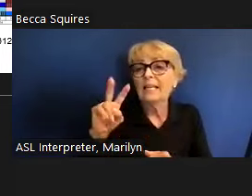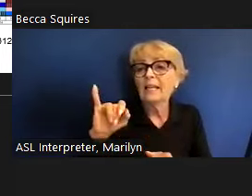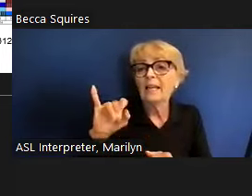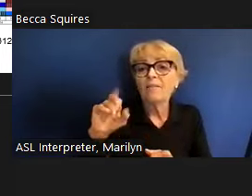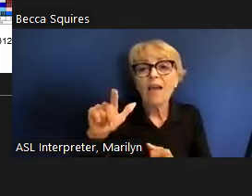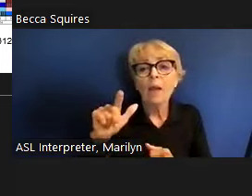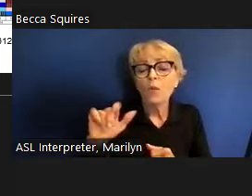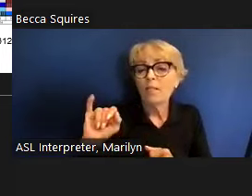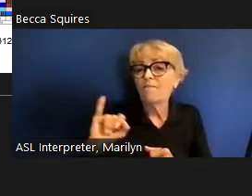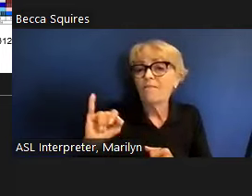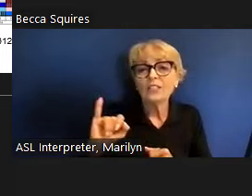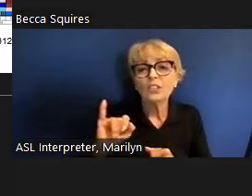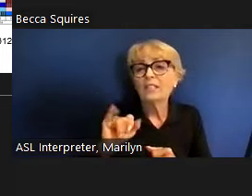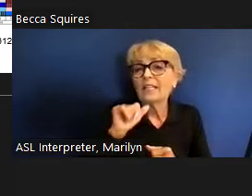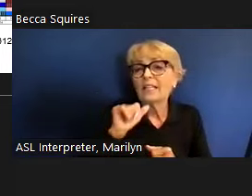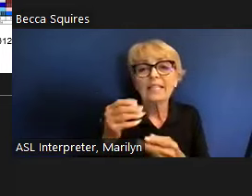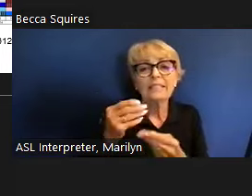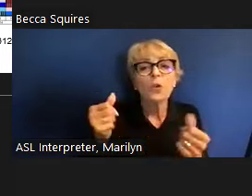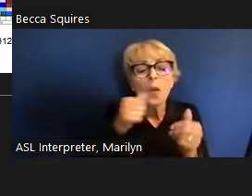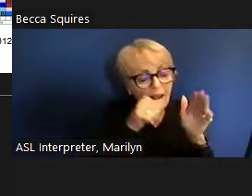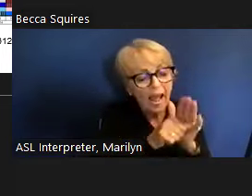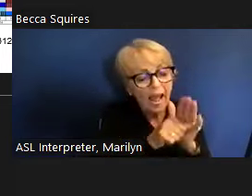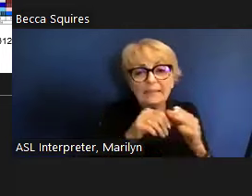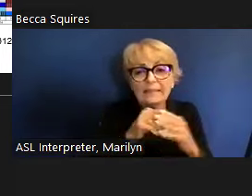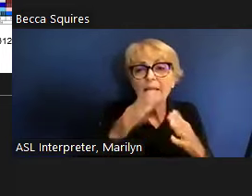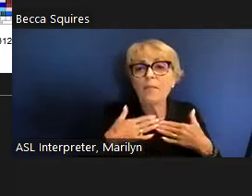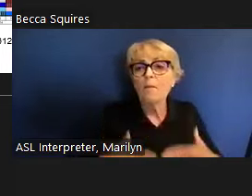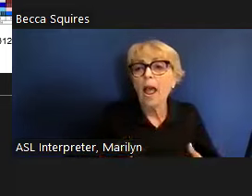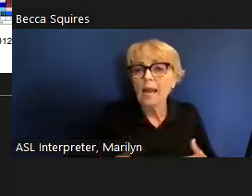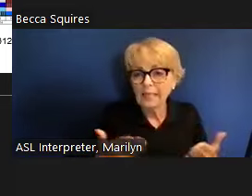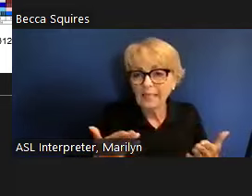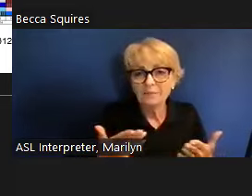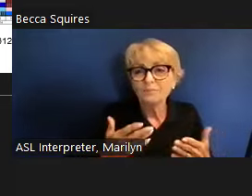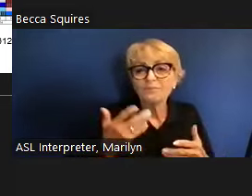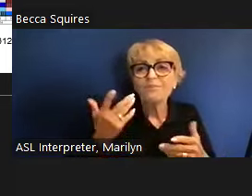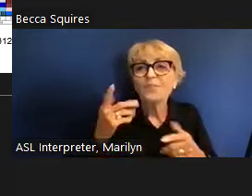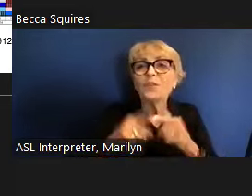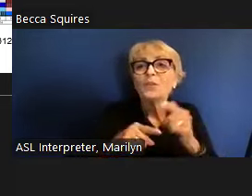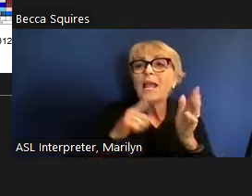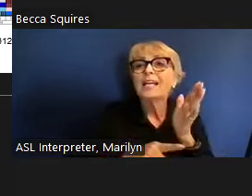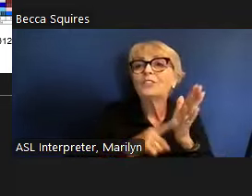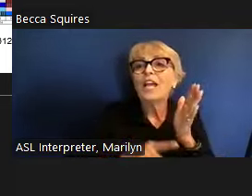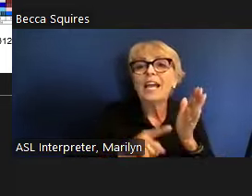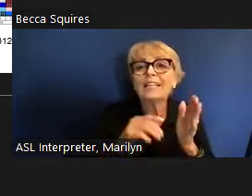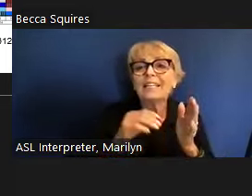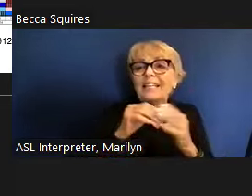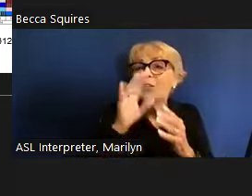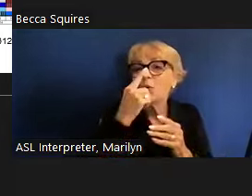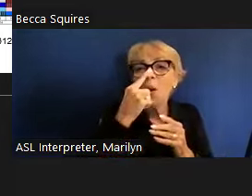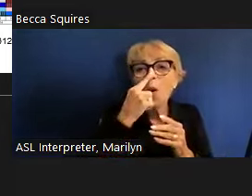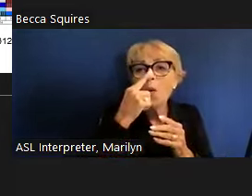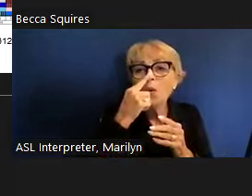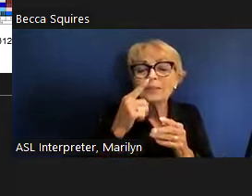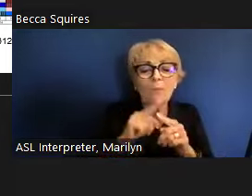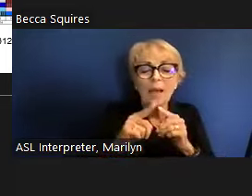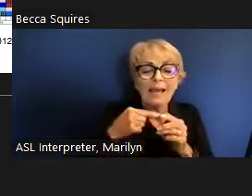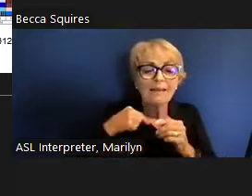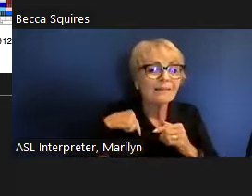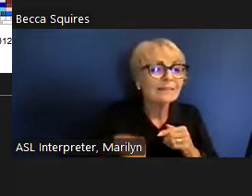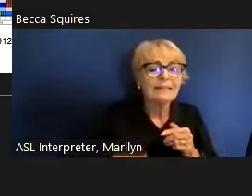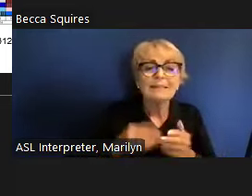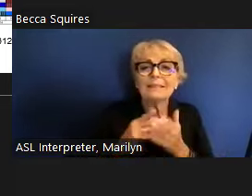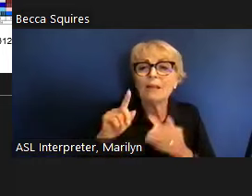doesn't go away. It's hiding somewhere in the body. Can't check it out in your nose anymore, but it's somewhere else. The other